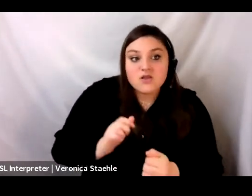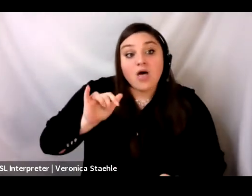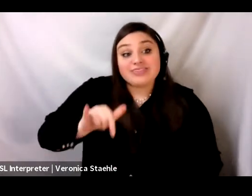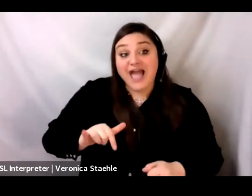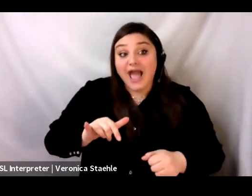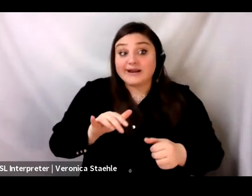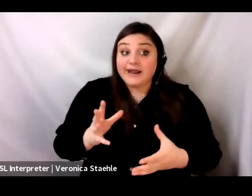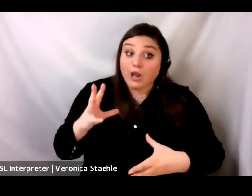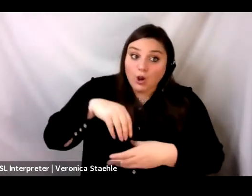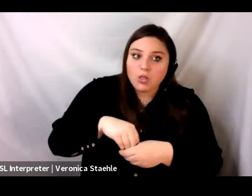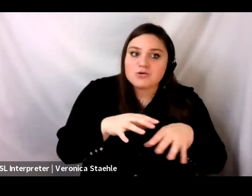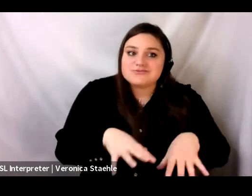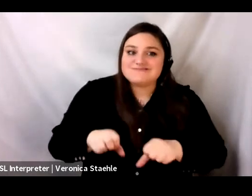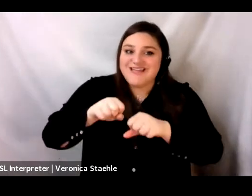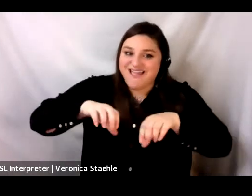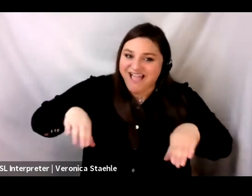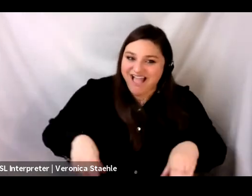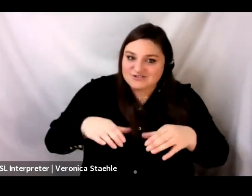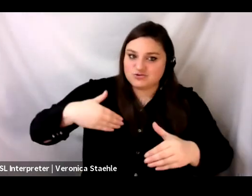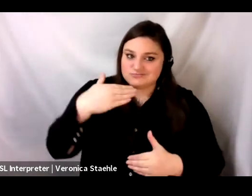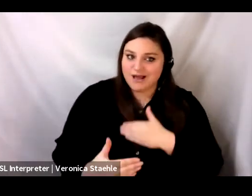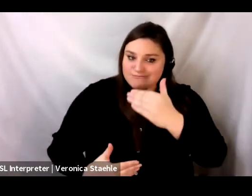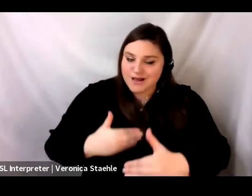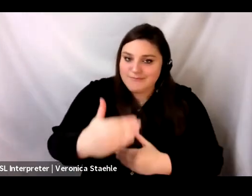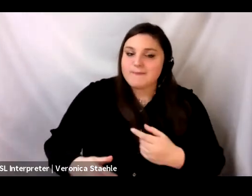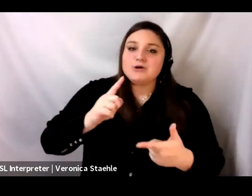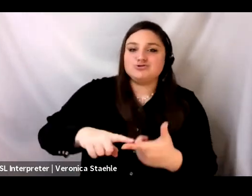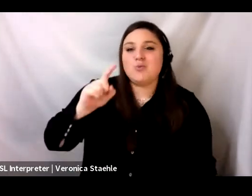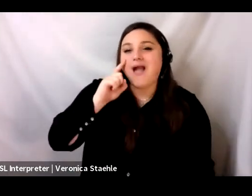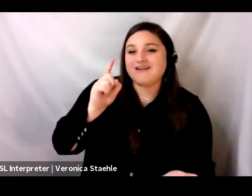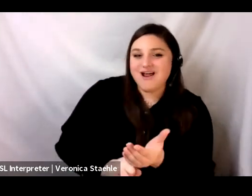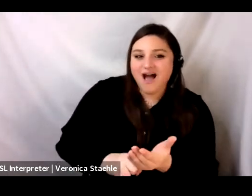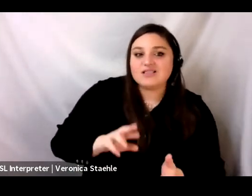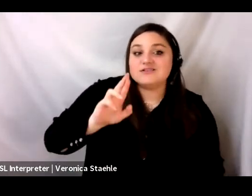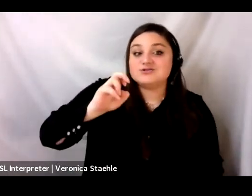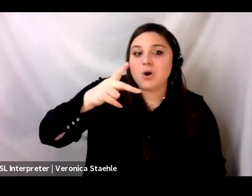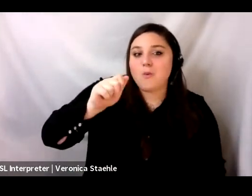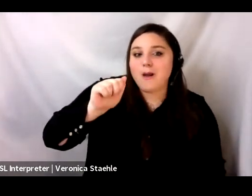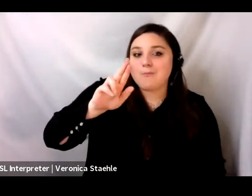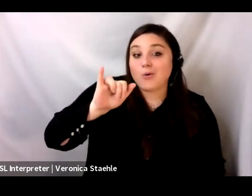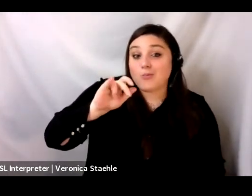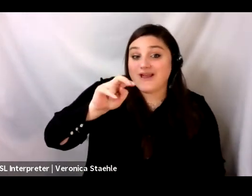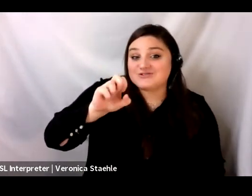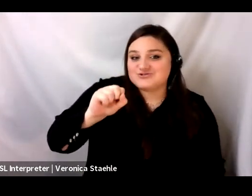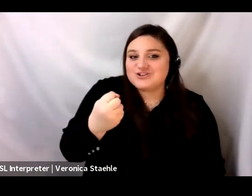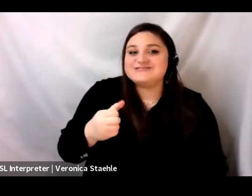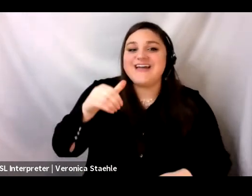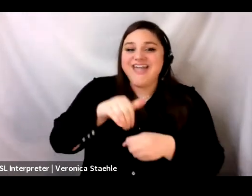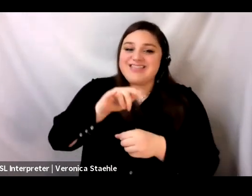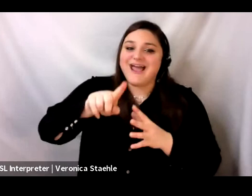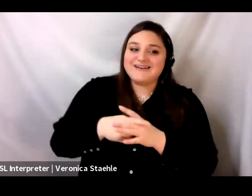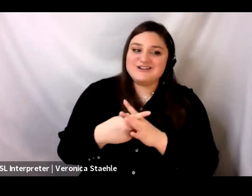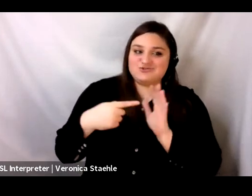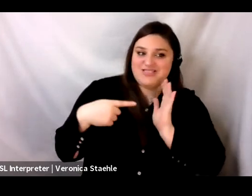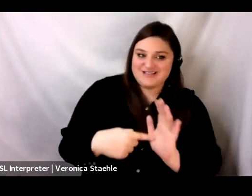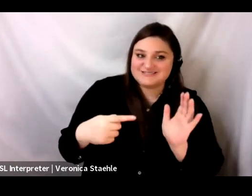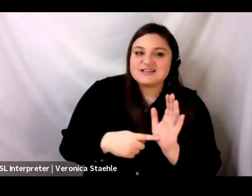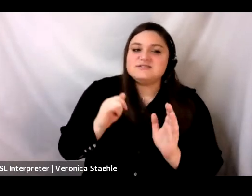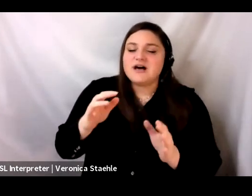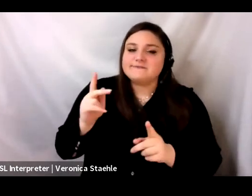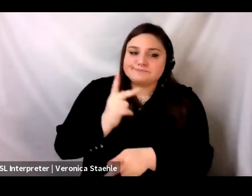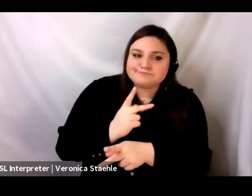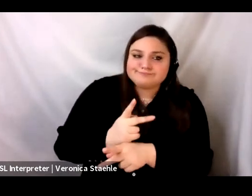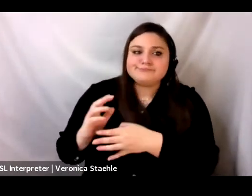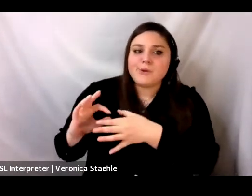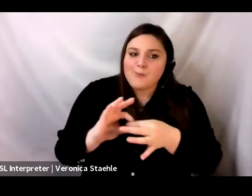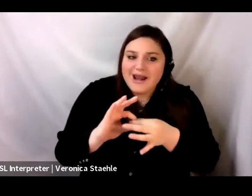this initial instance by nurturing relationships with local, Indigenous, and First Nations artists